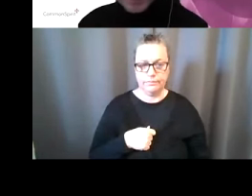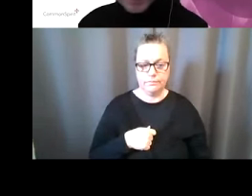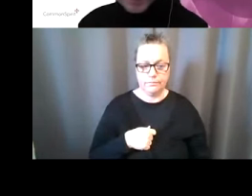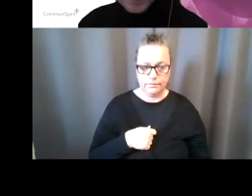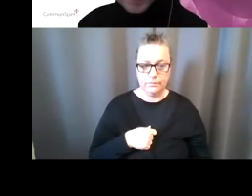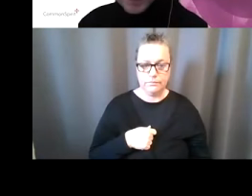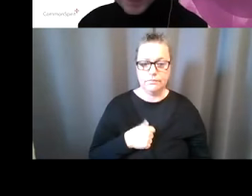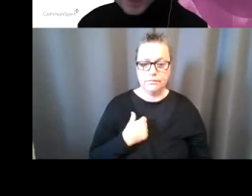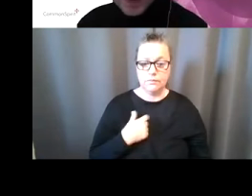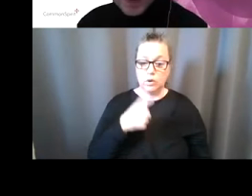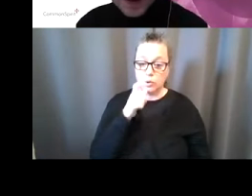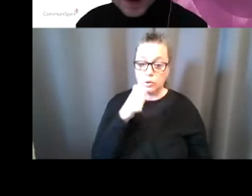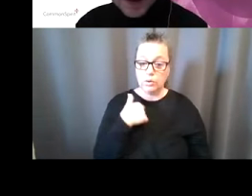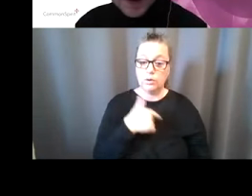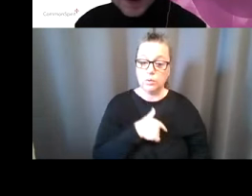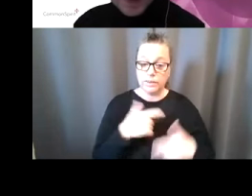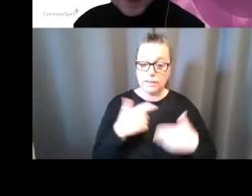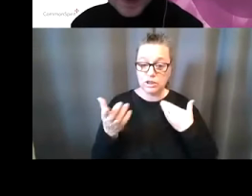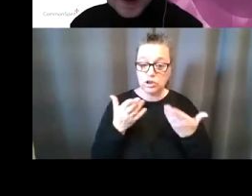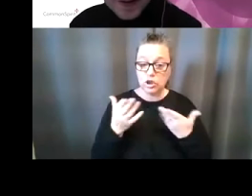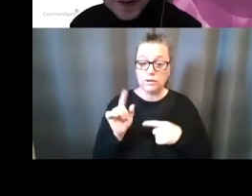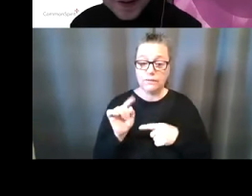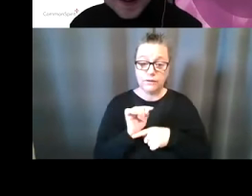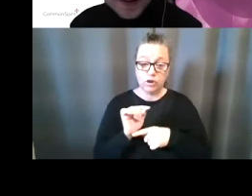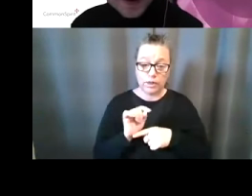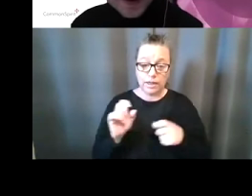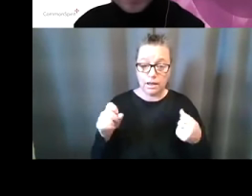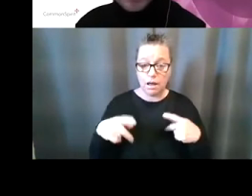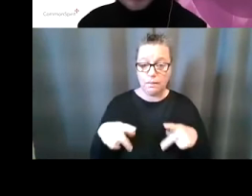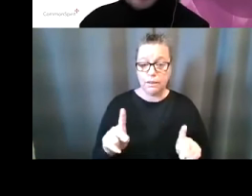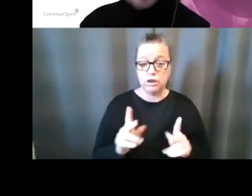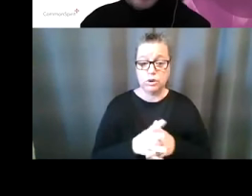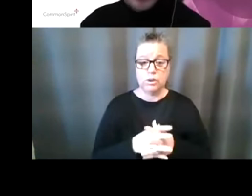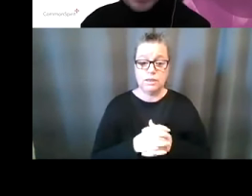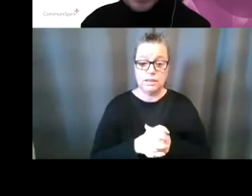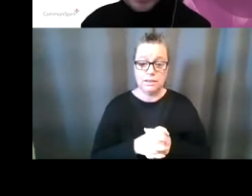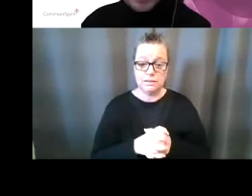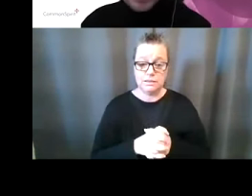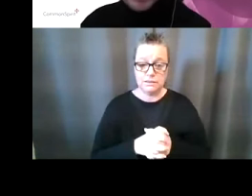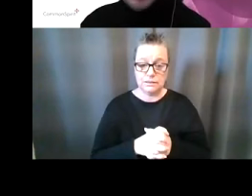Who we serve, training opportunities,